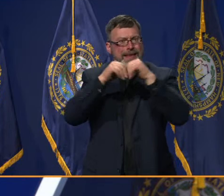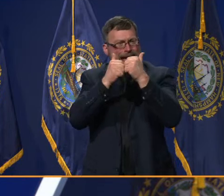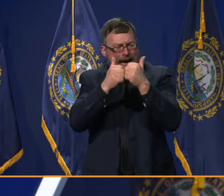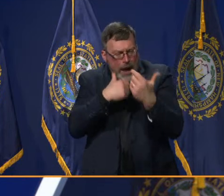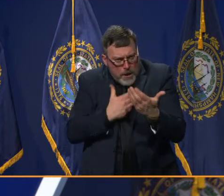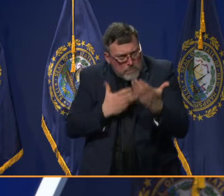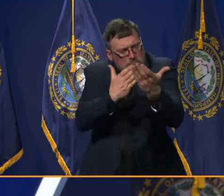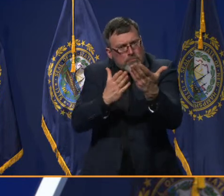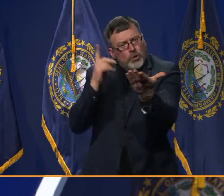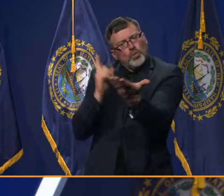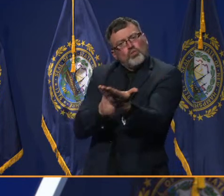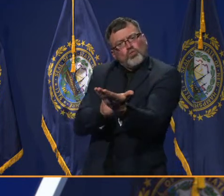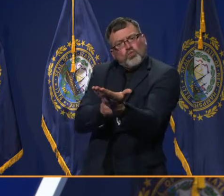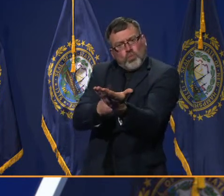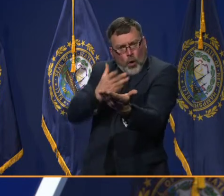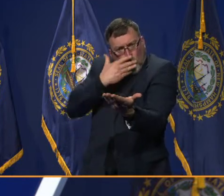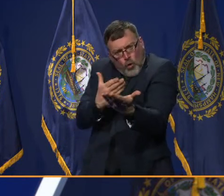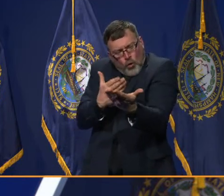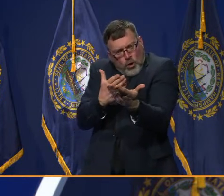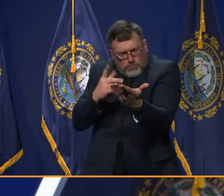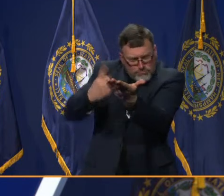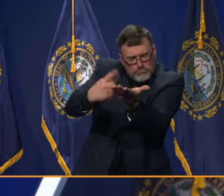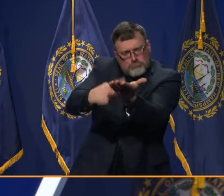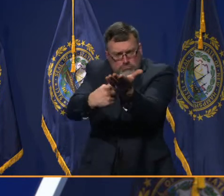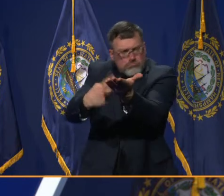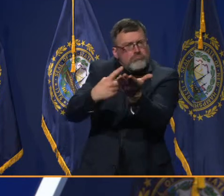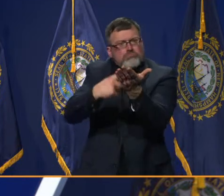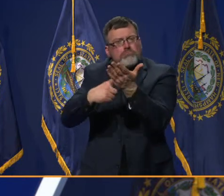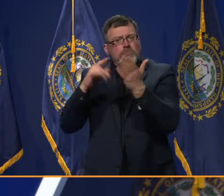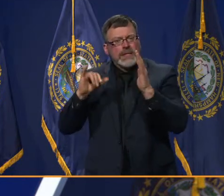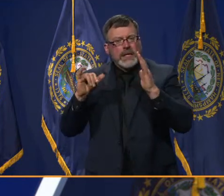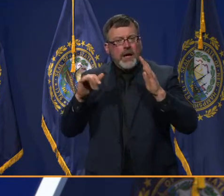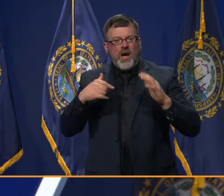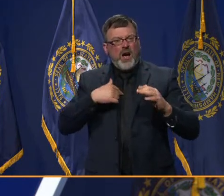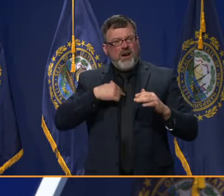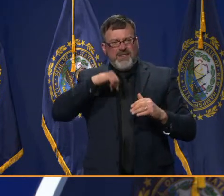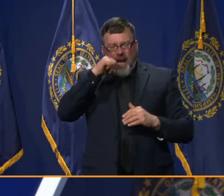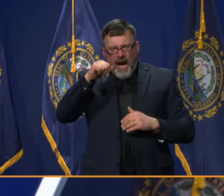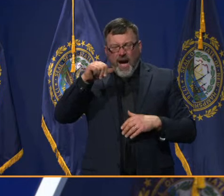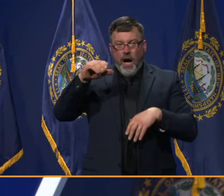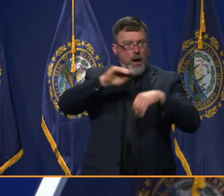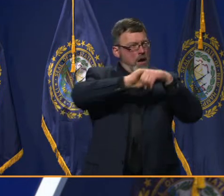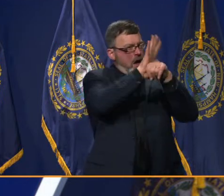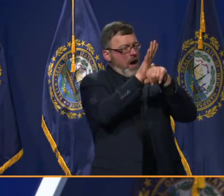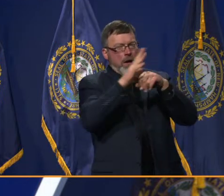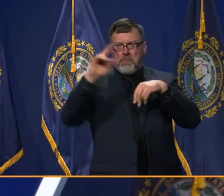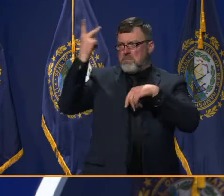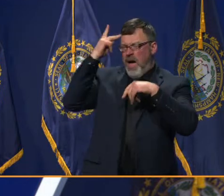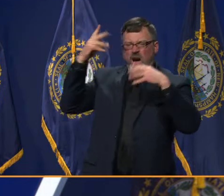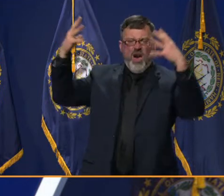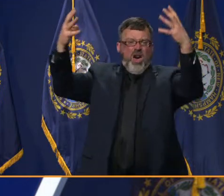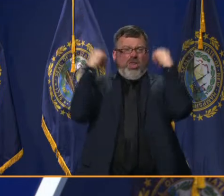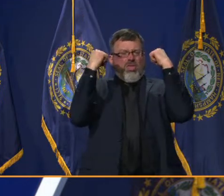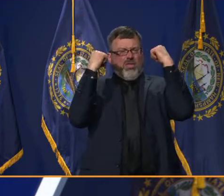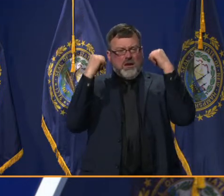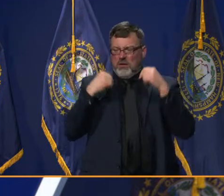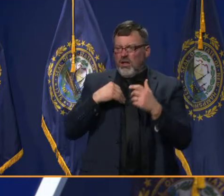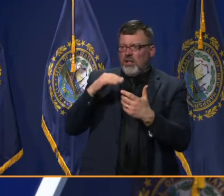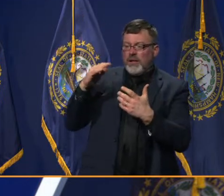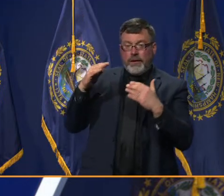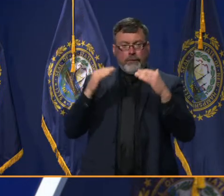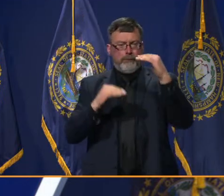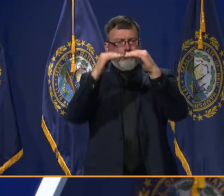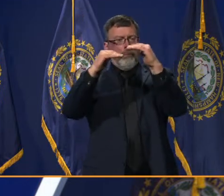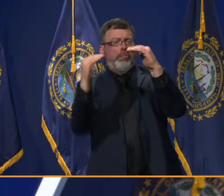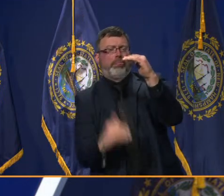mustn't let COVID or politics rob us of our passion for neighborliness. The consistent, cynical belief that an